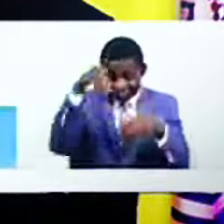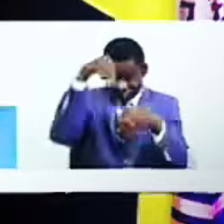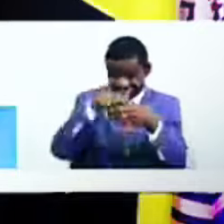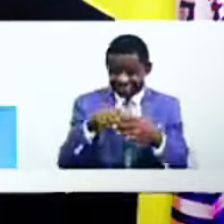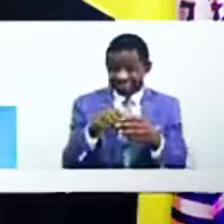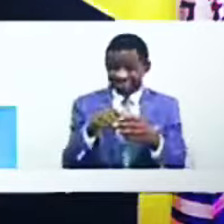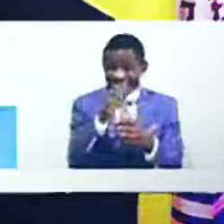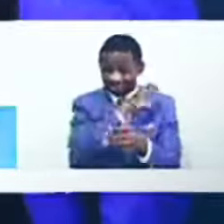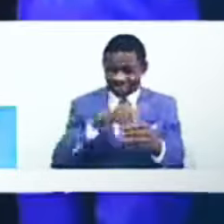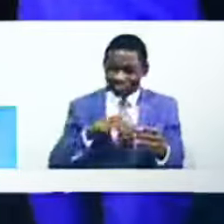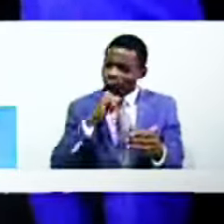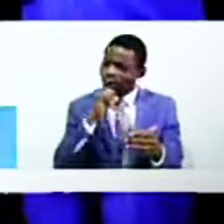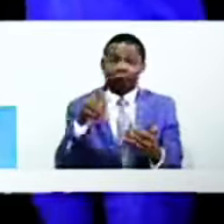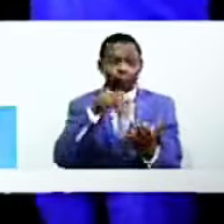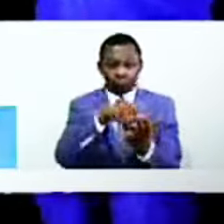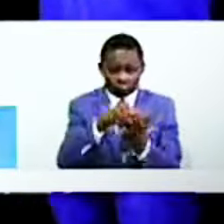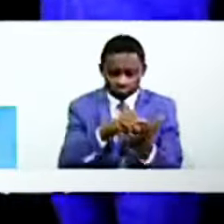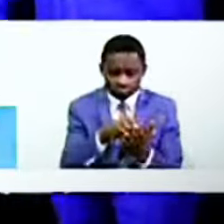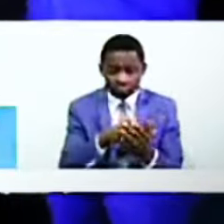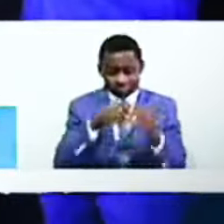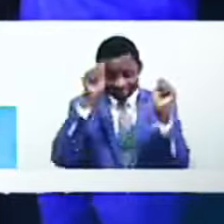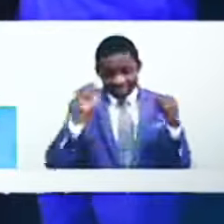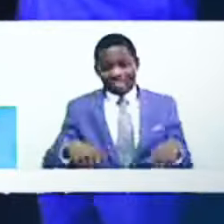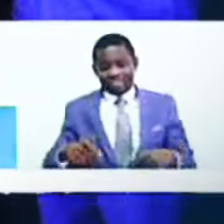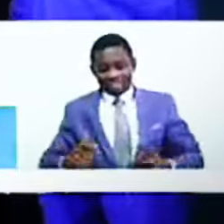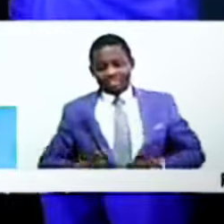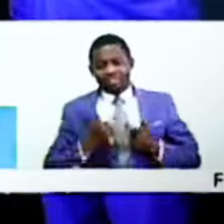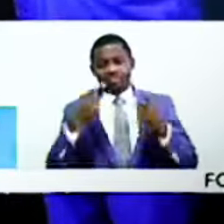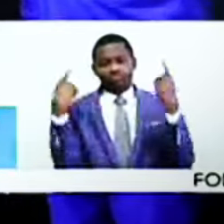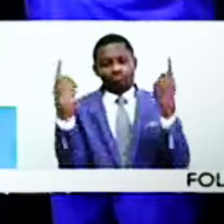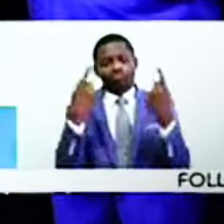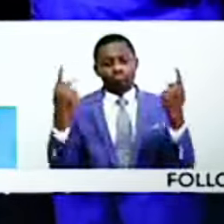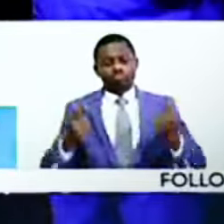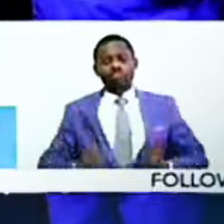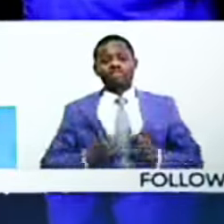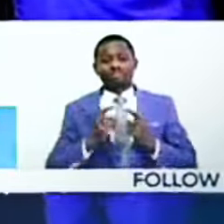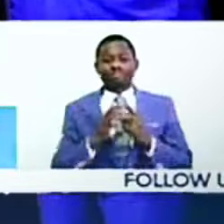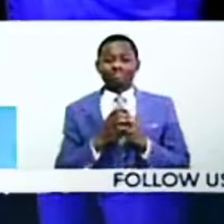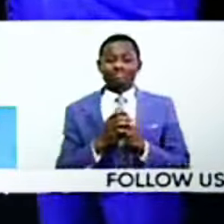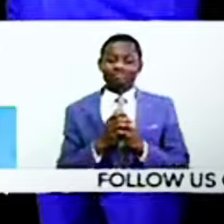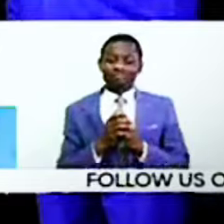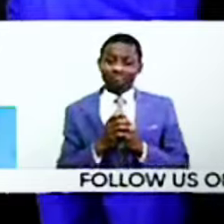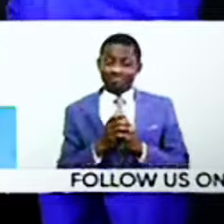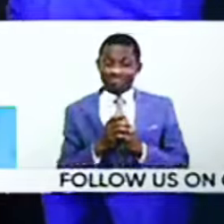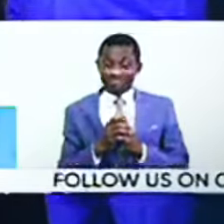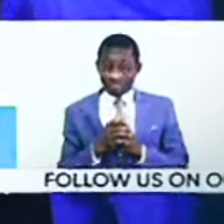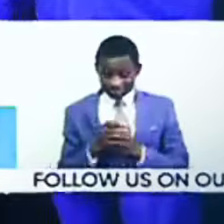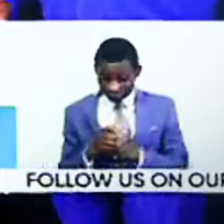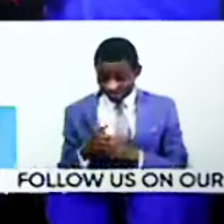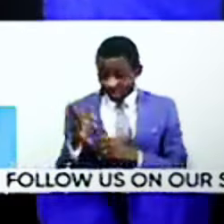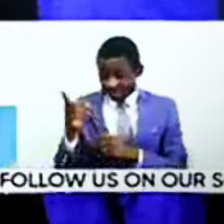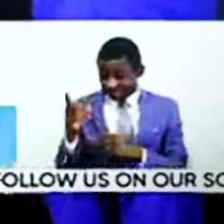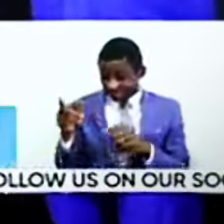victorious Christian lives. See, the new life. The new life comes with so much